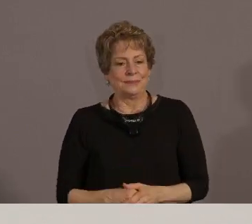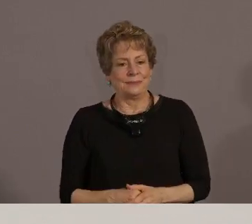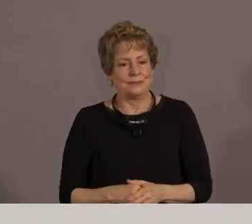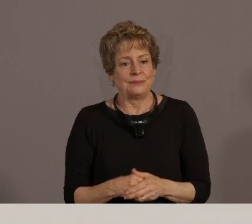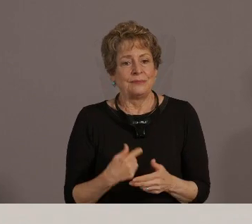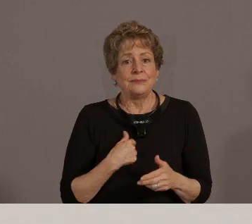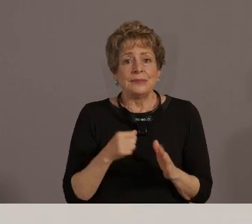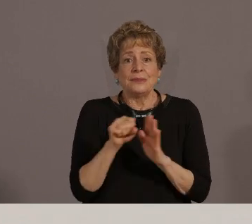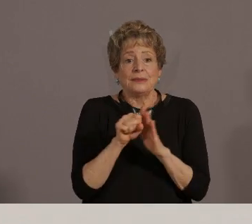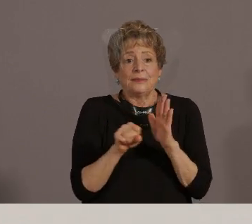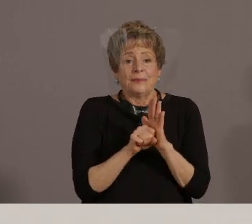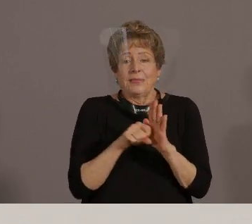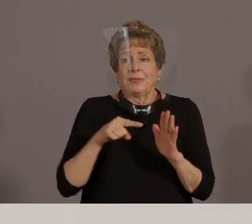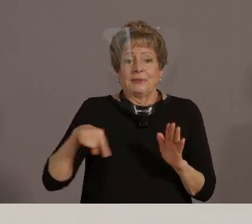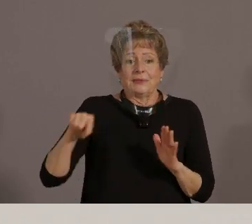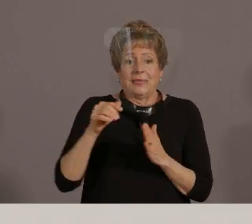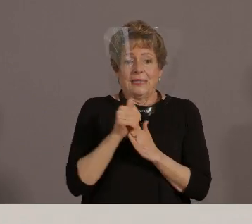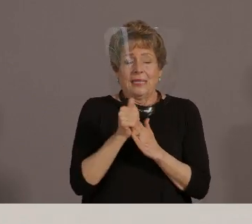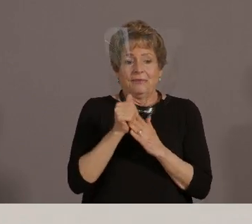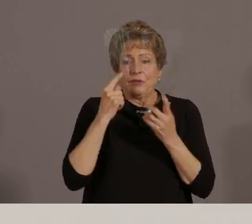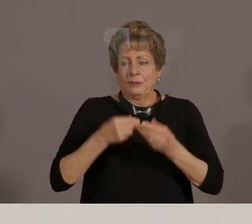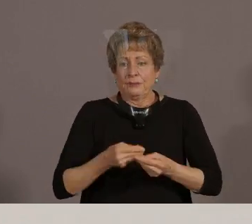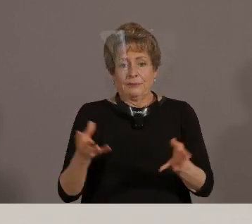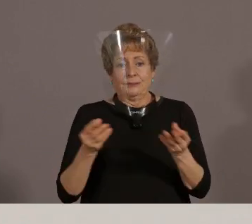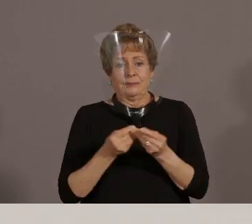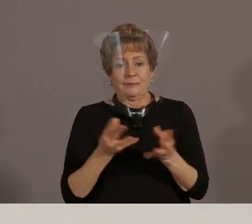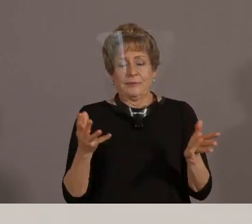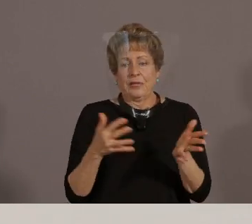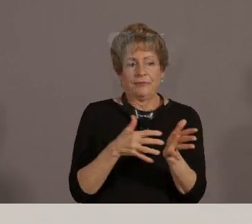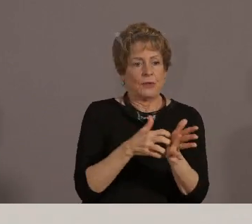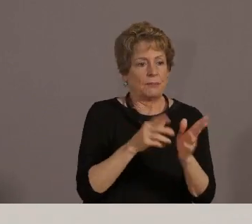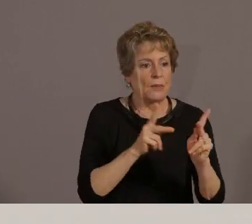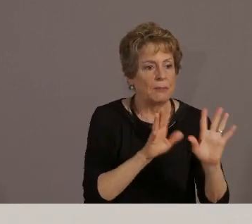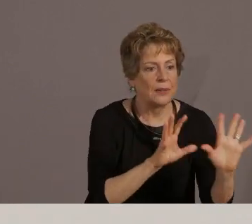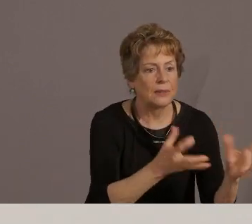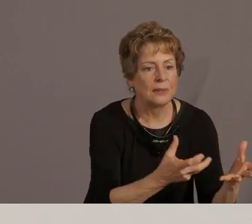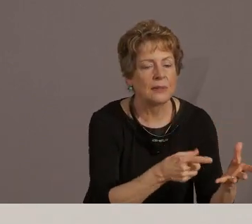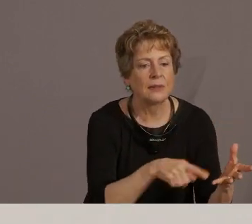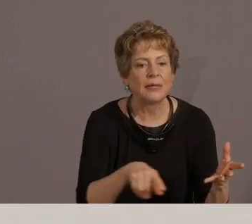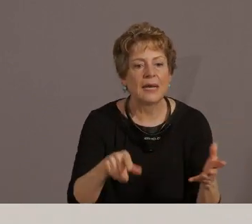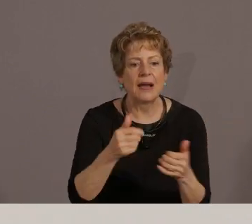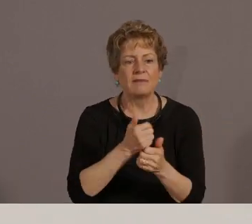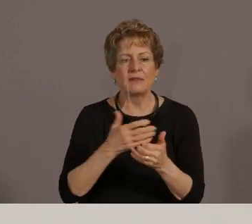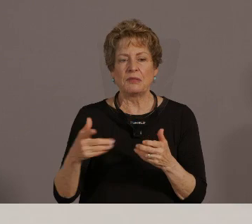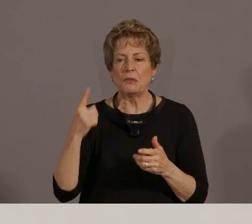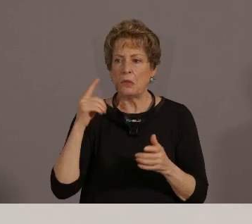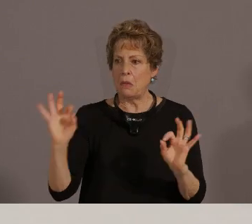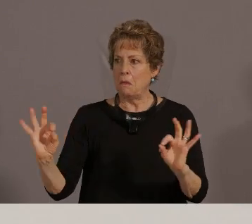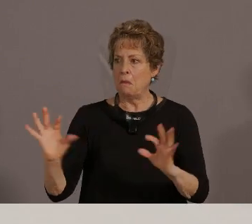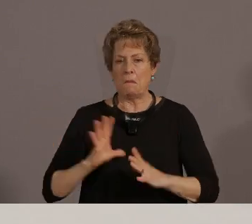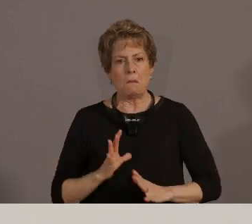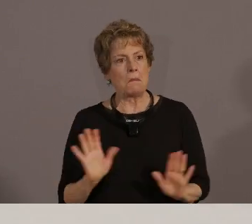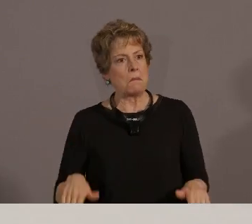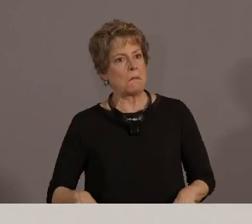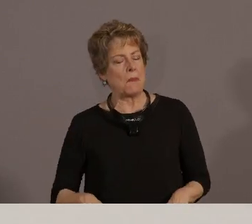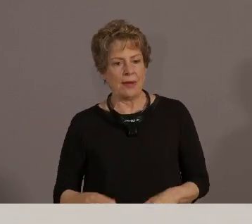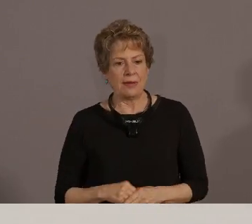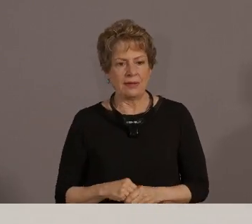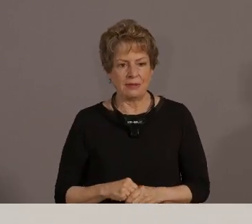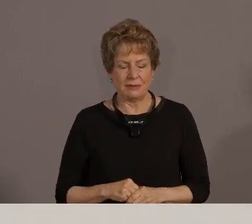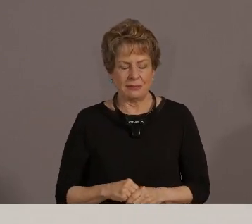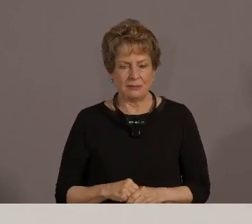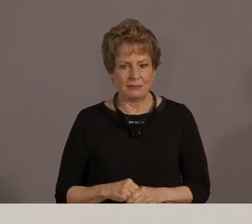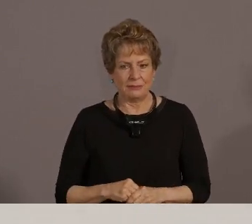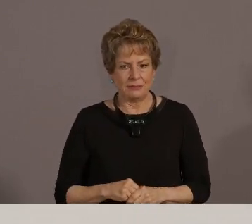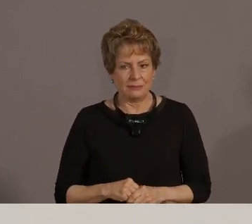we felt that Pima County was doing a great job reaching those locations. Pima County tells me, though, that they want